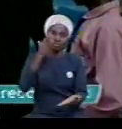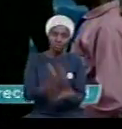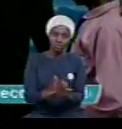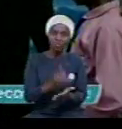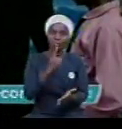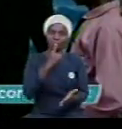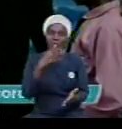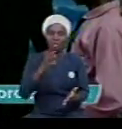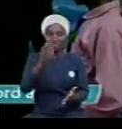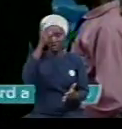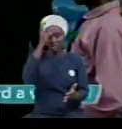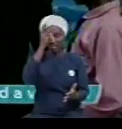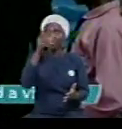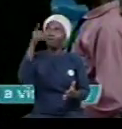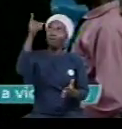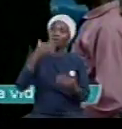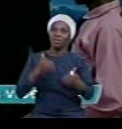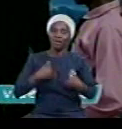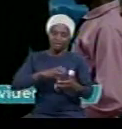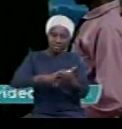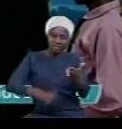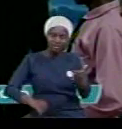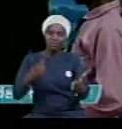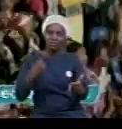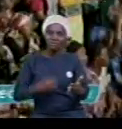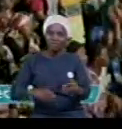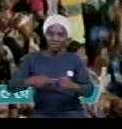opa lowo mi